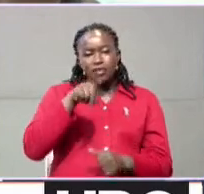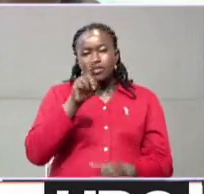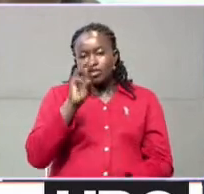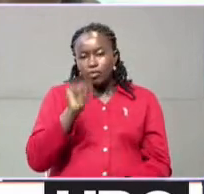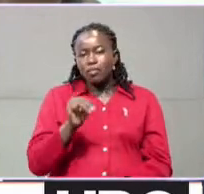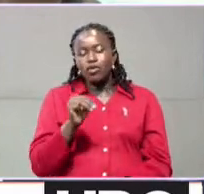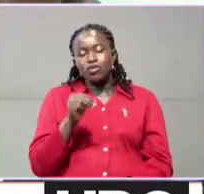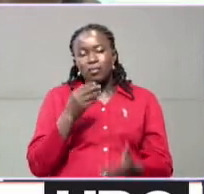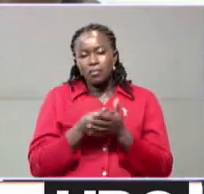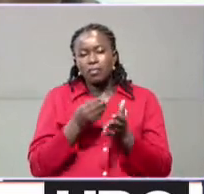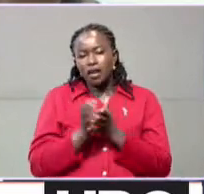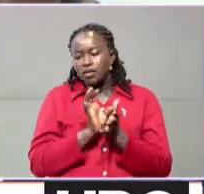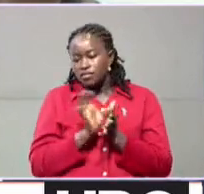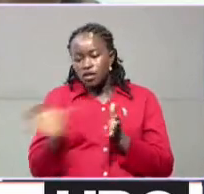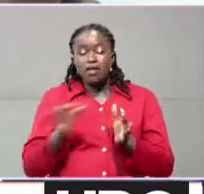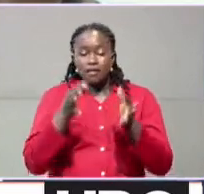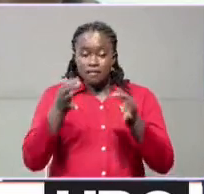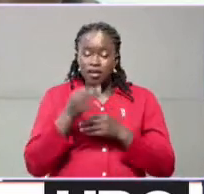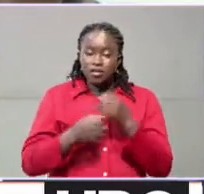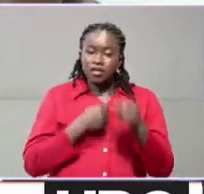model for financial year 2021 2022